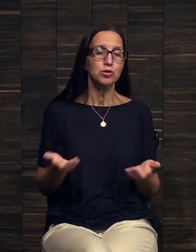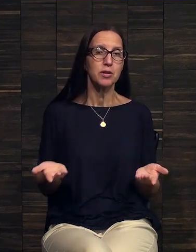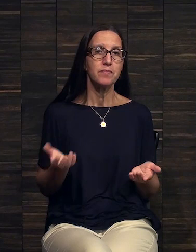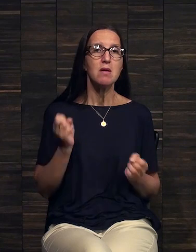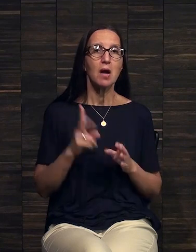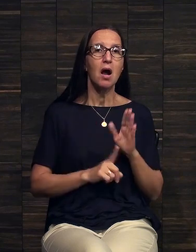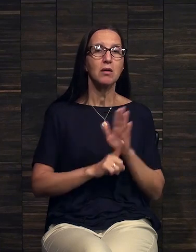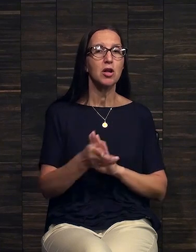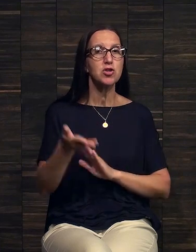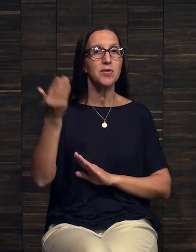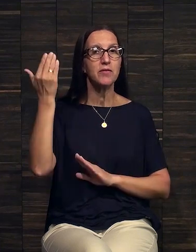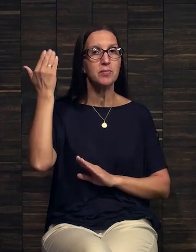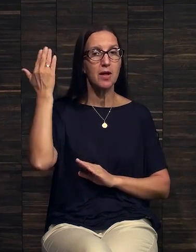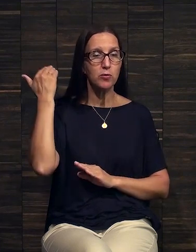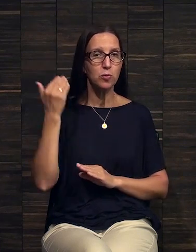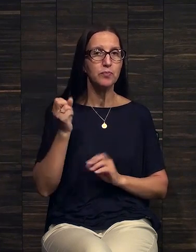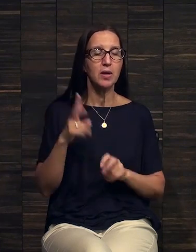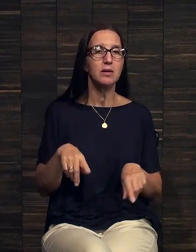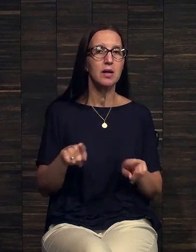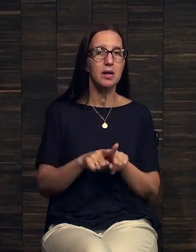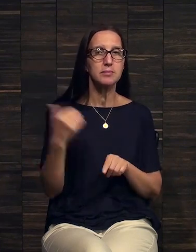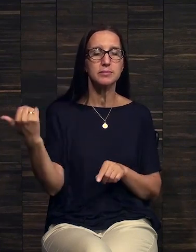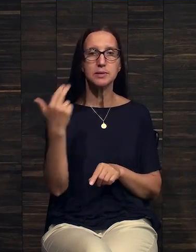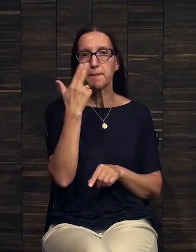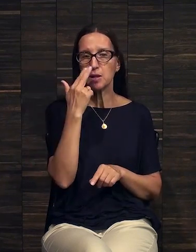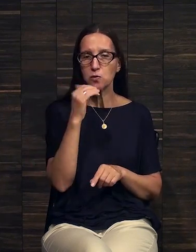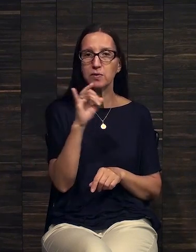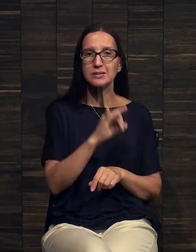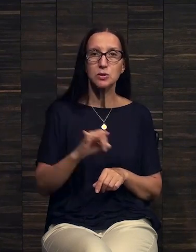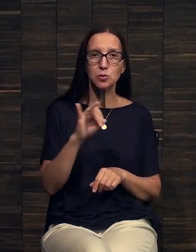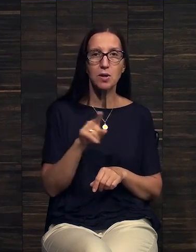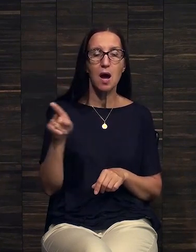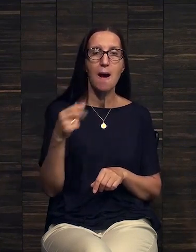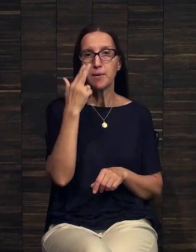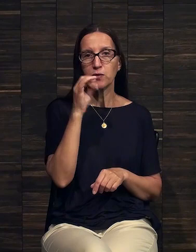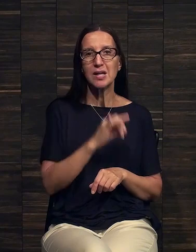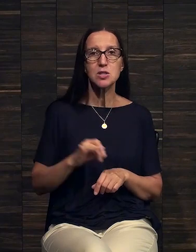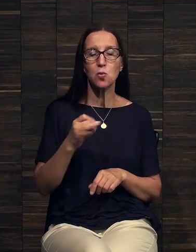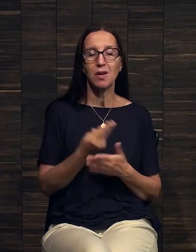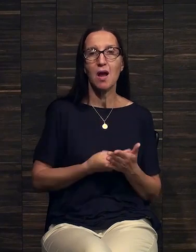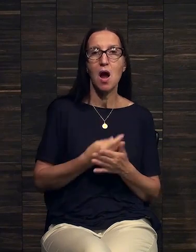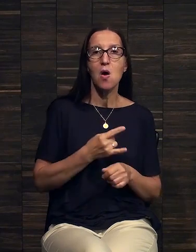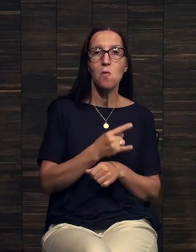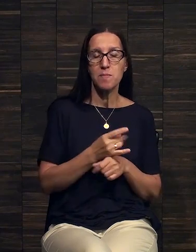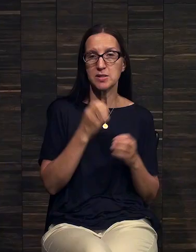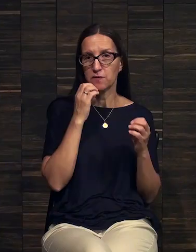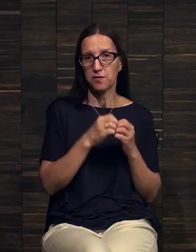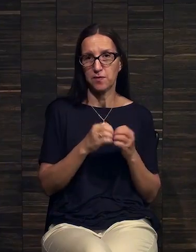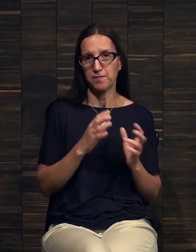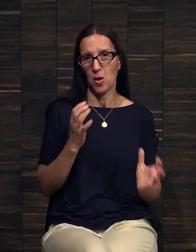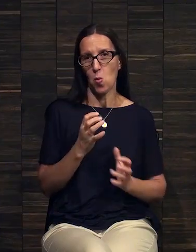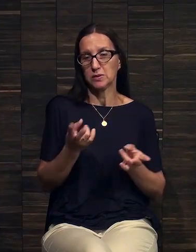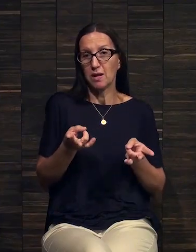years. Back then, this teenage story, so